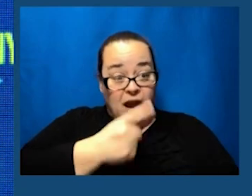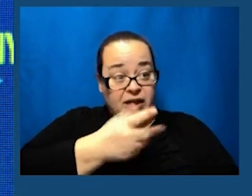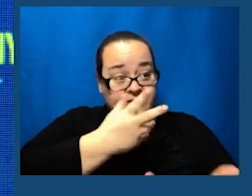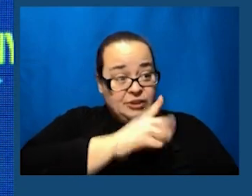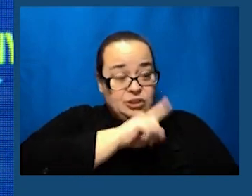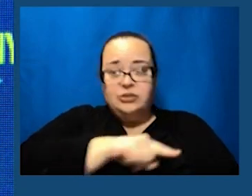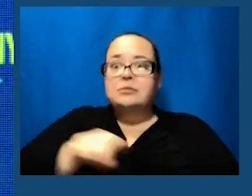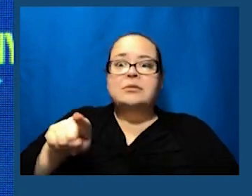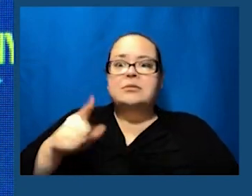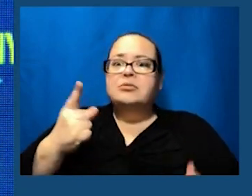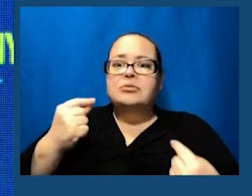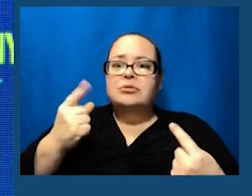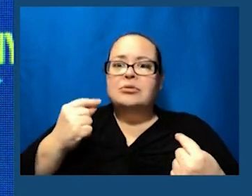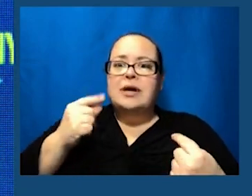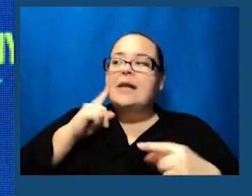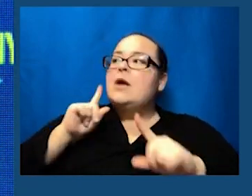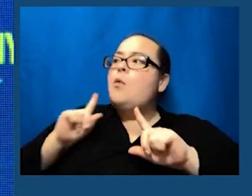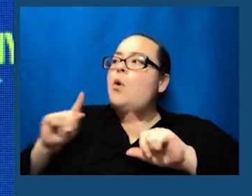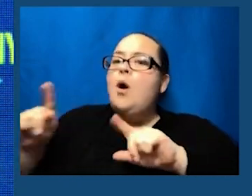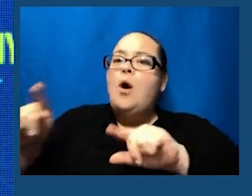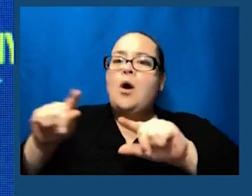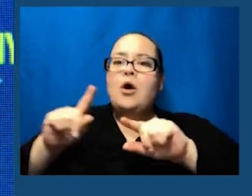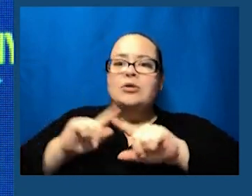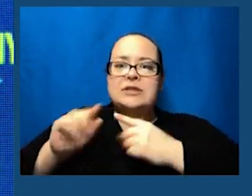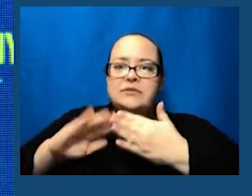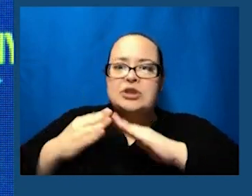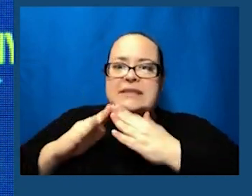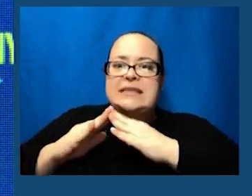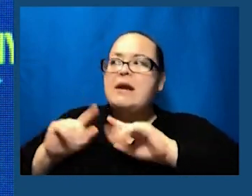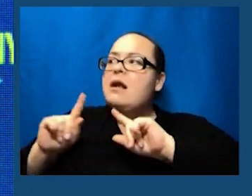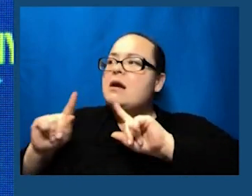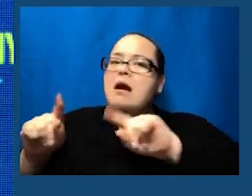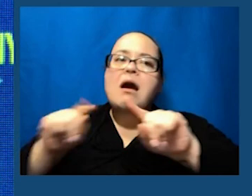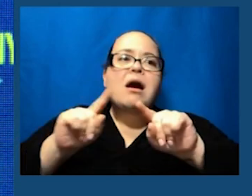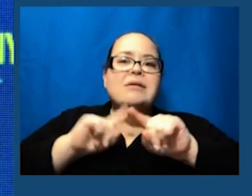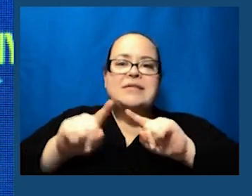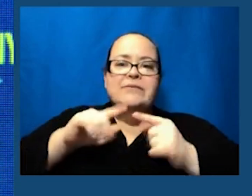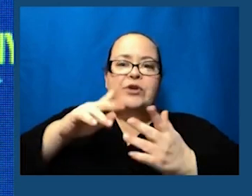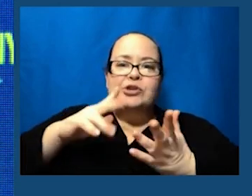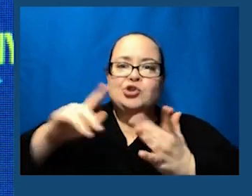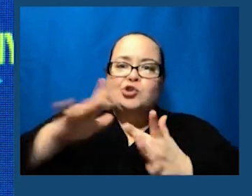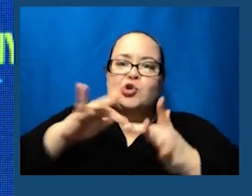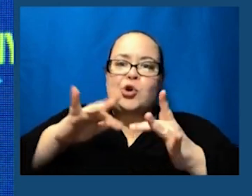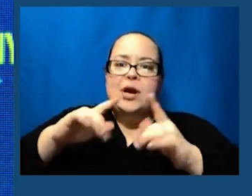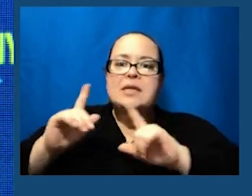They're going to go out and see our wonderful tourist attractions. And so this is a good boon for the